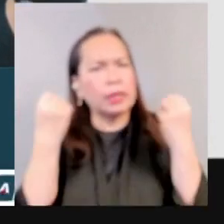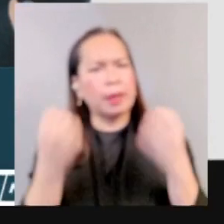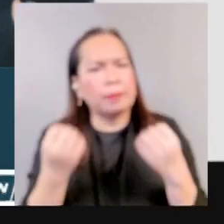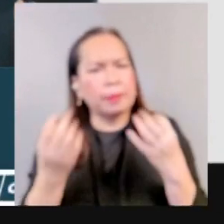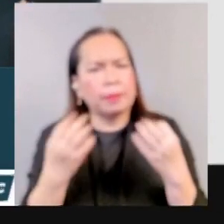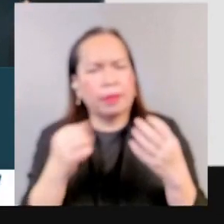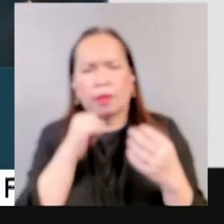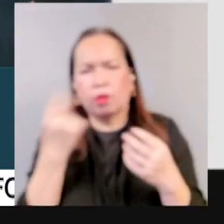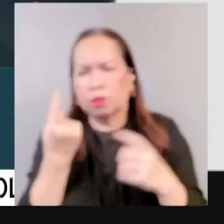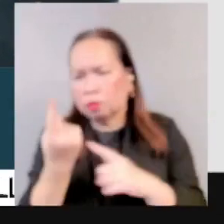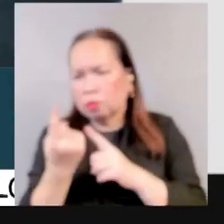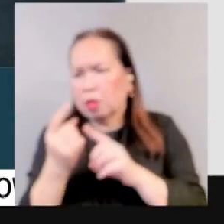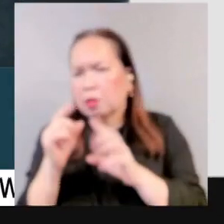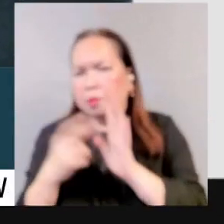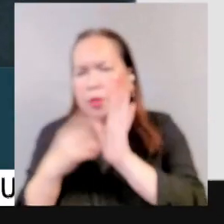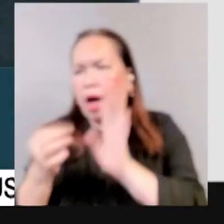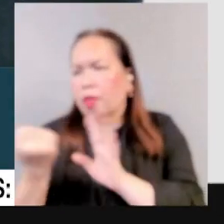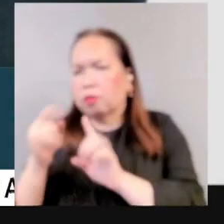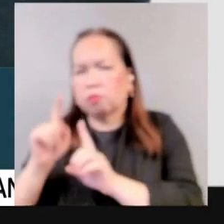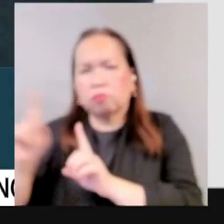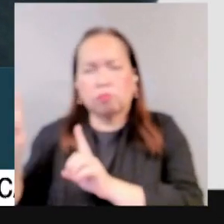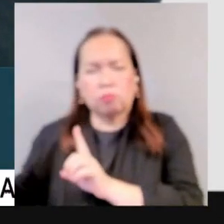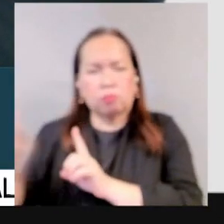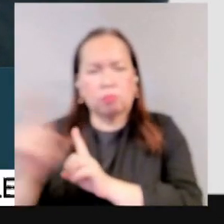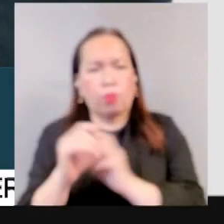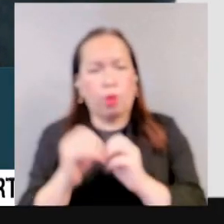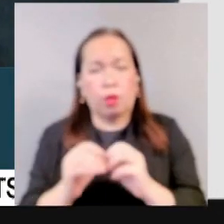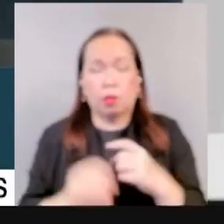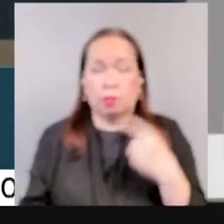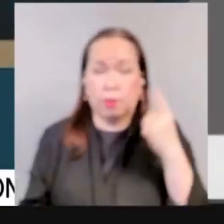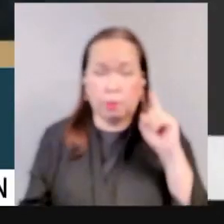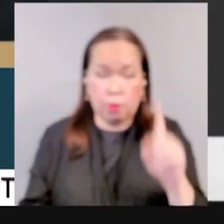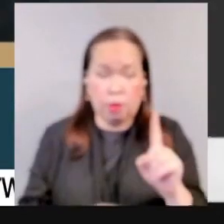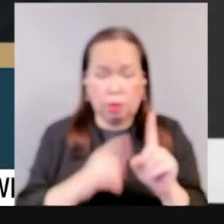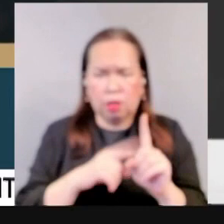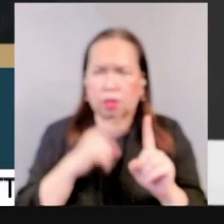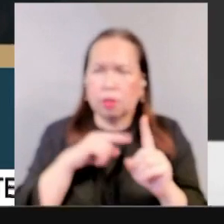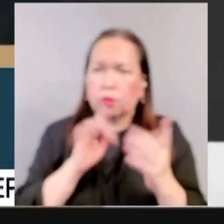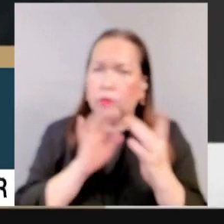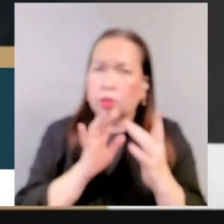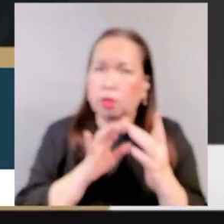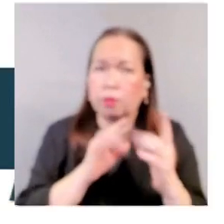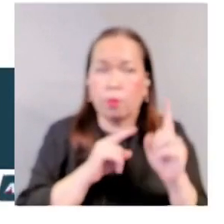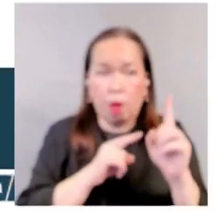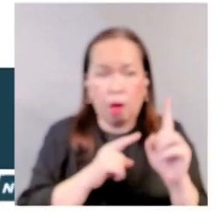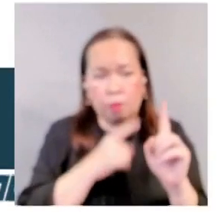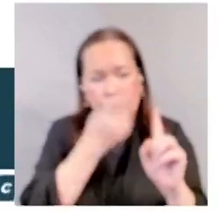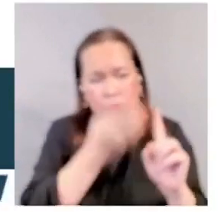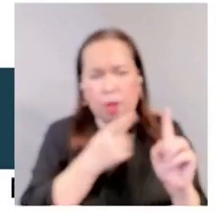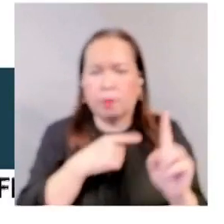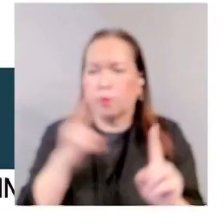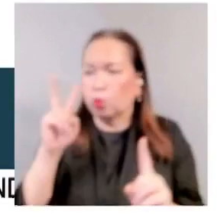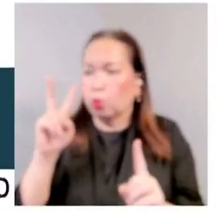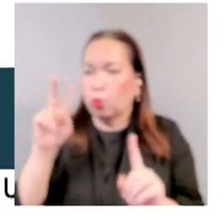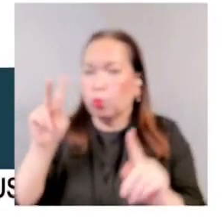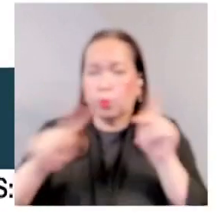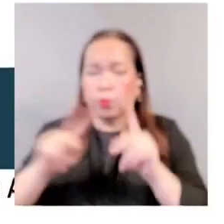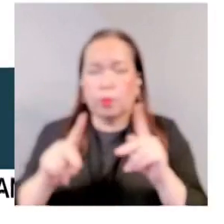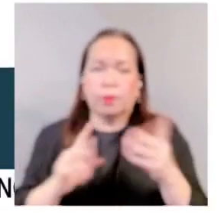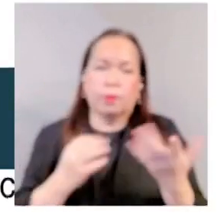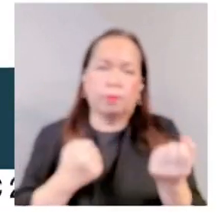themselves. Yes. But like one might be trying to get documents for two people or three people. Uh-oh. Department of Migrant Workers